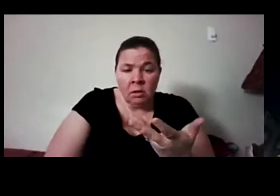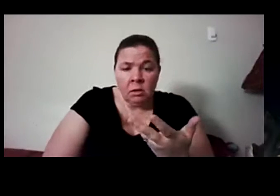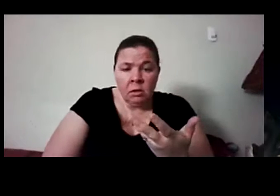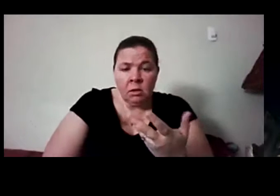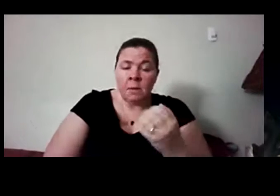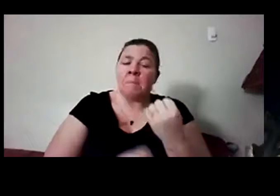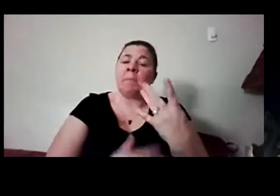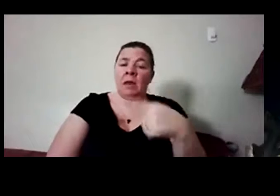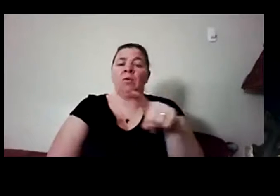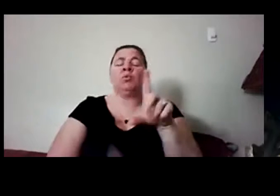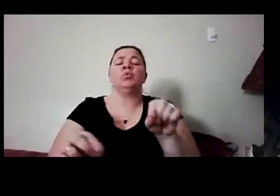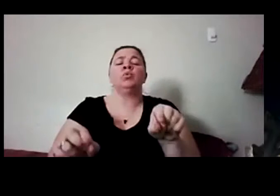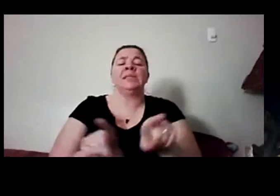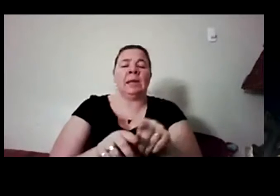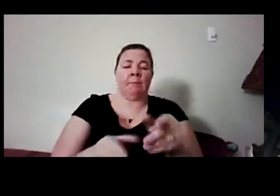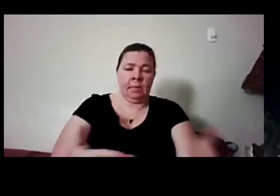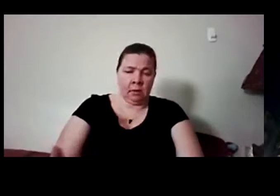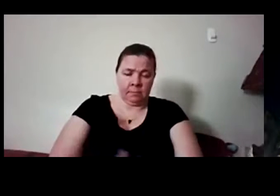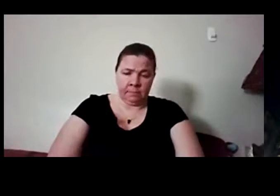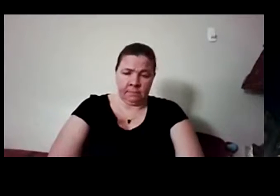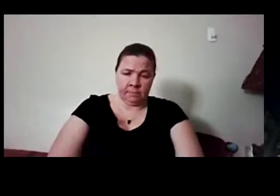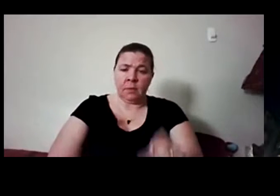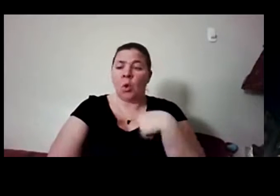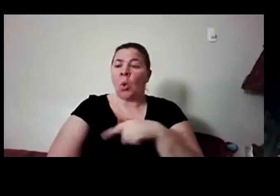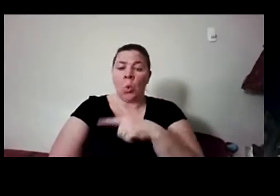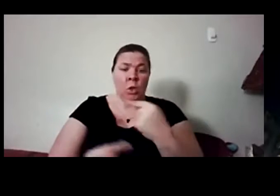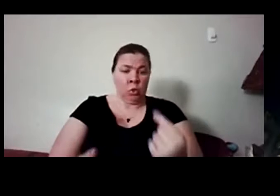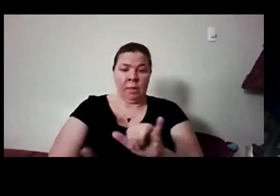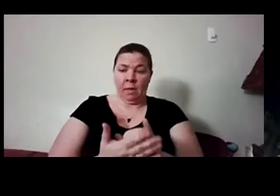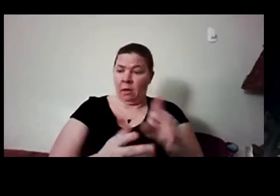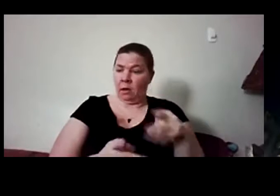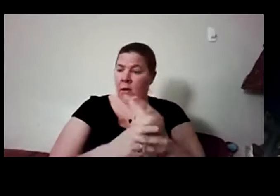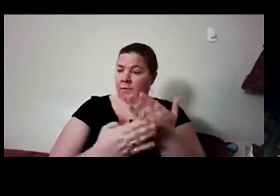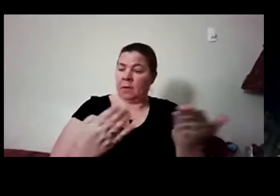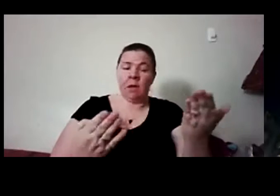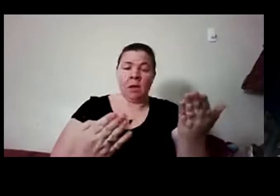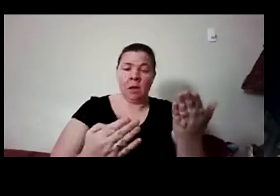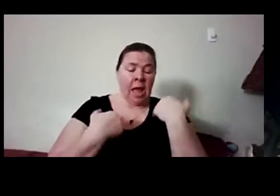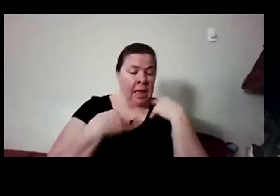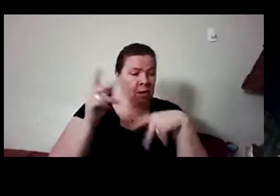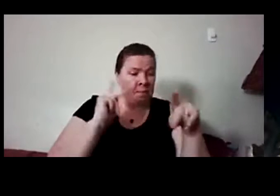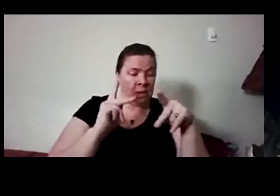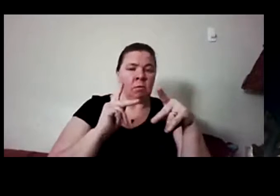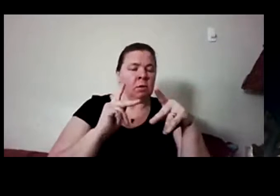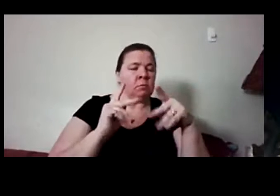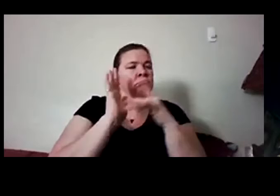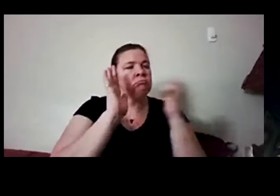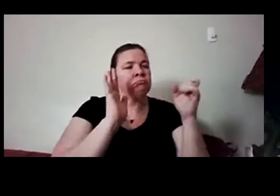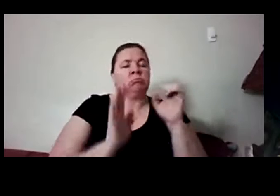bunch of you do the same thing. And when we do those things, there are people that monetize on our